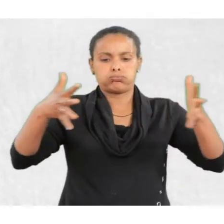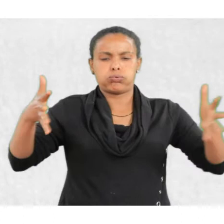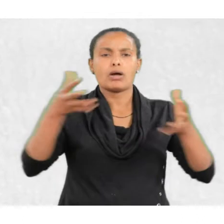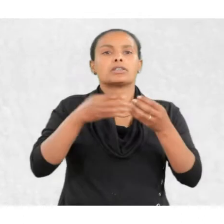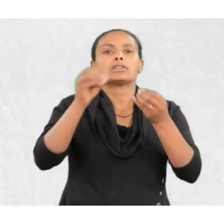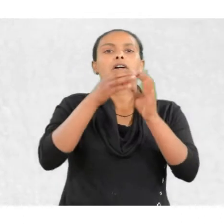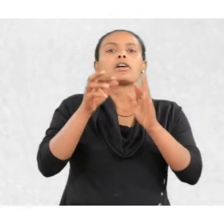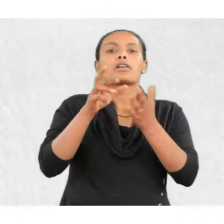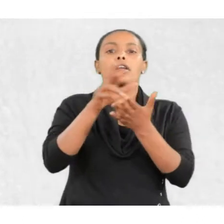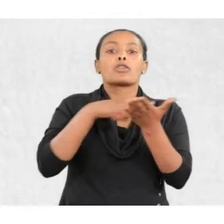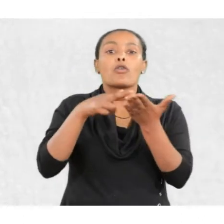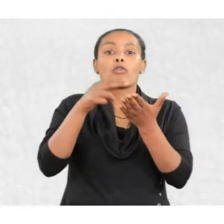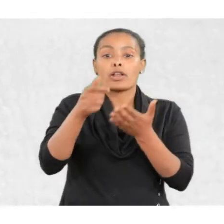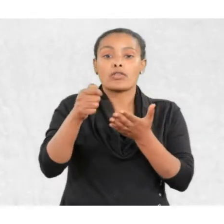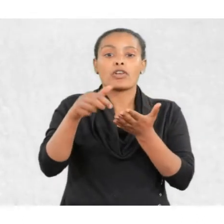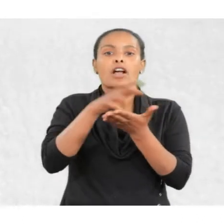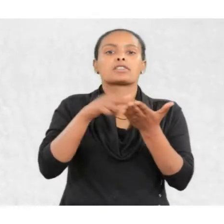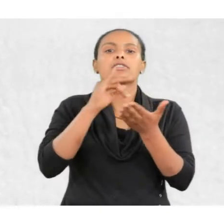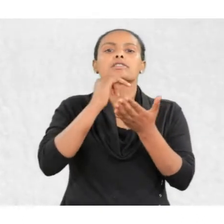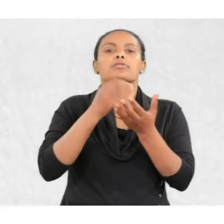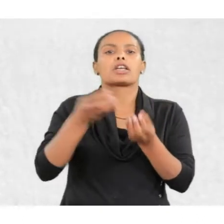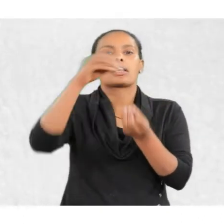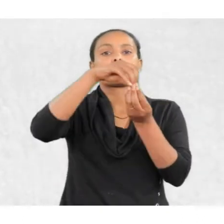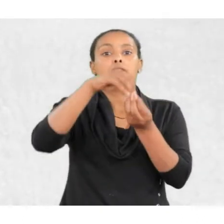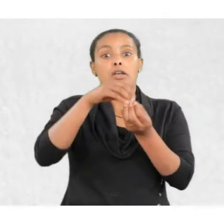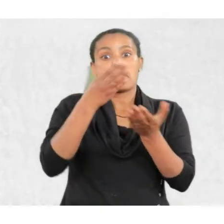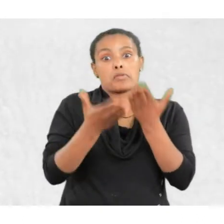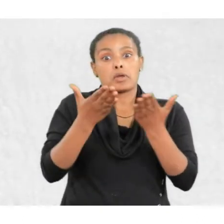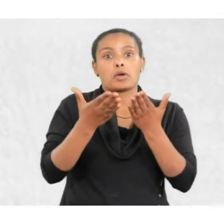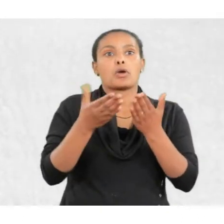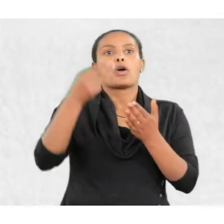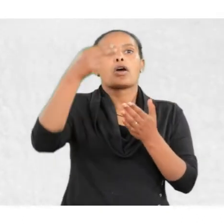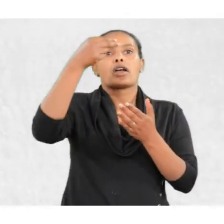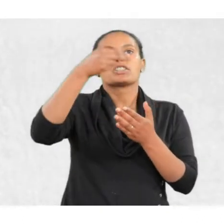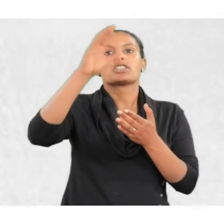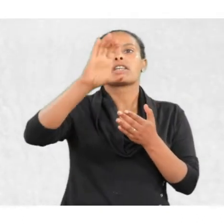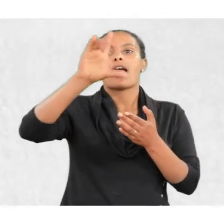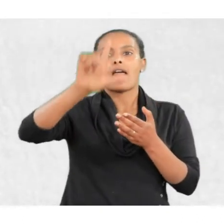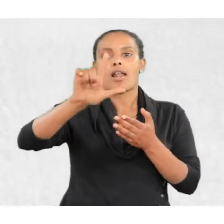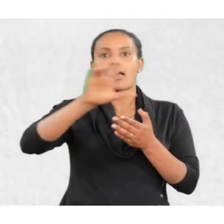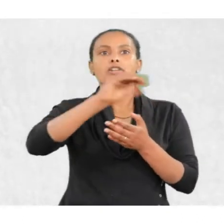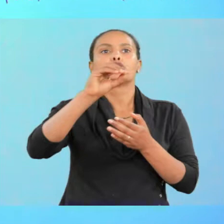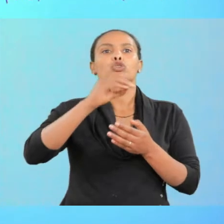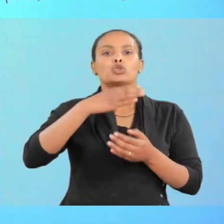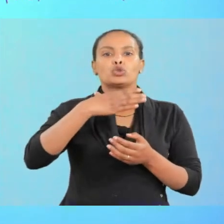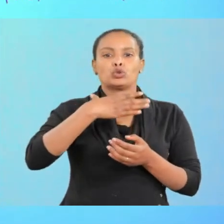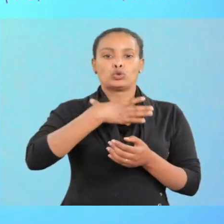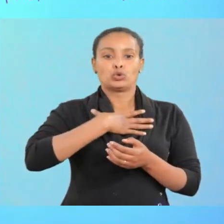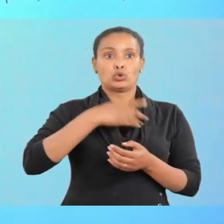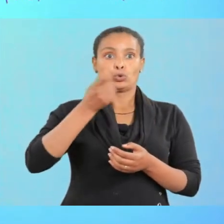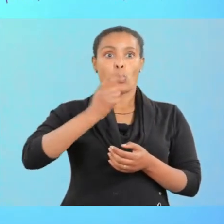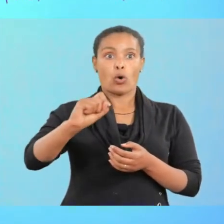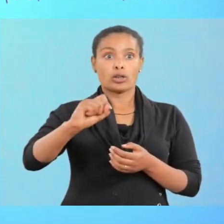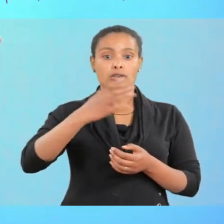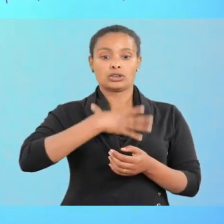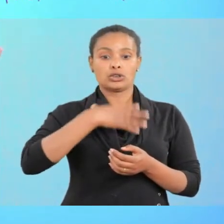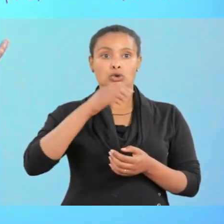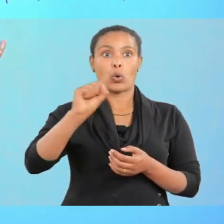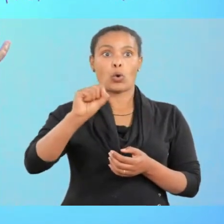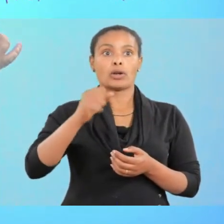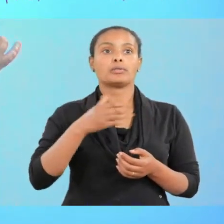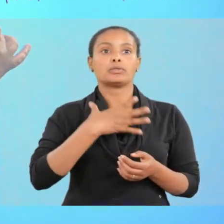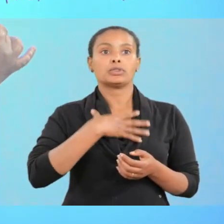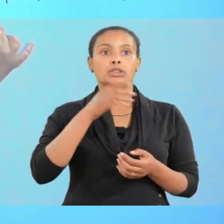the reaction increase. If you take the reaction between hydrochloric acid and chalk, you see, calcium